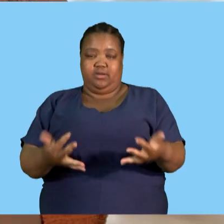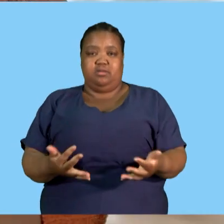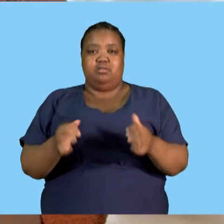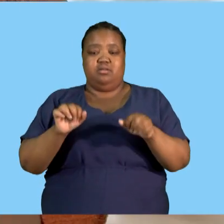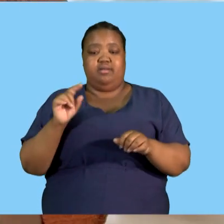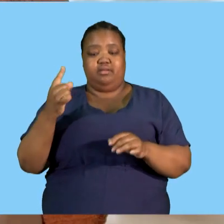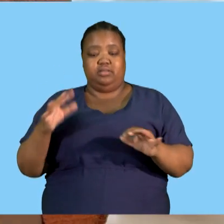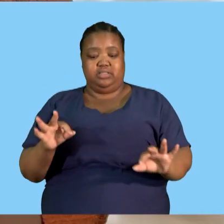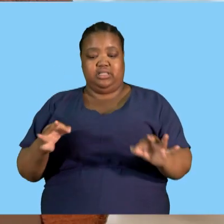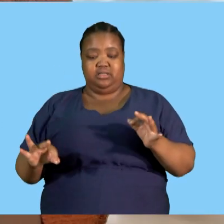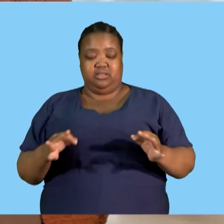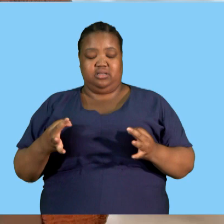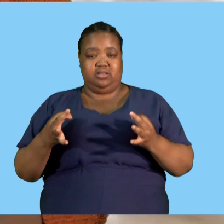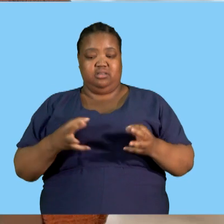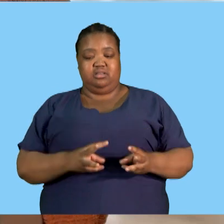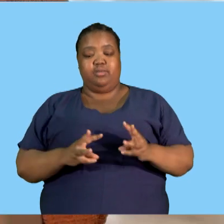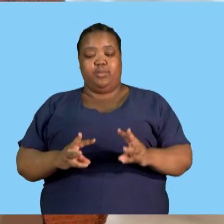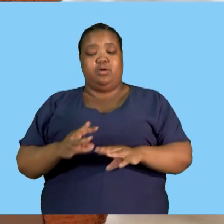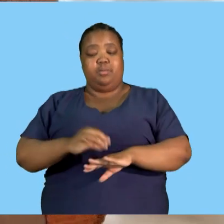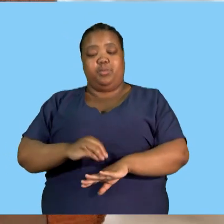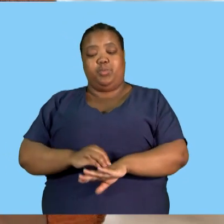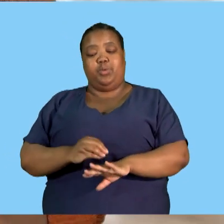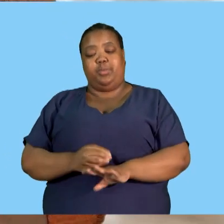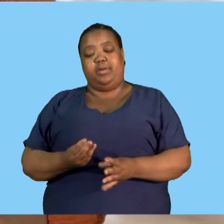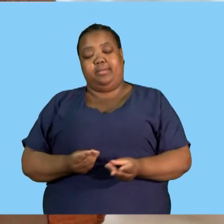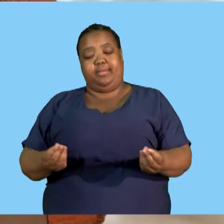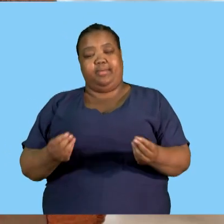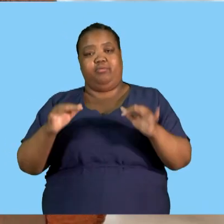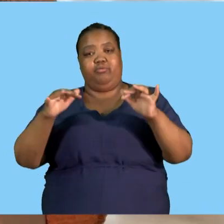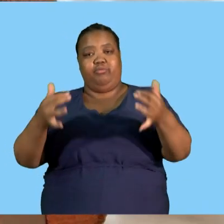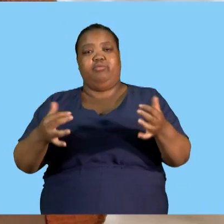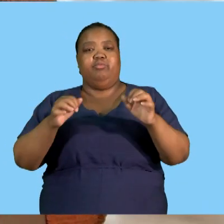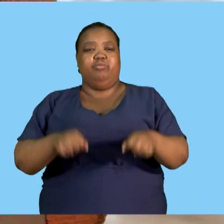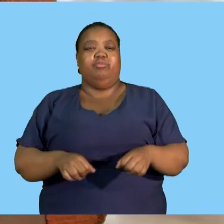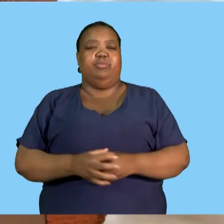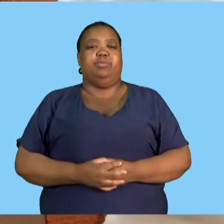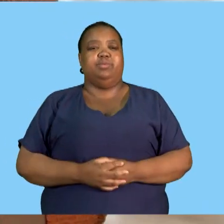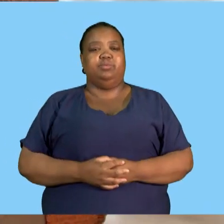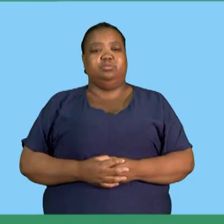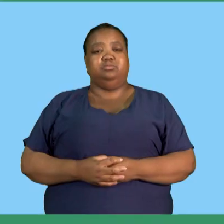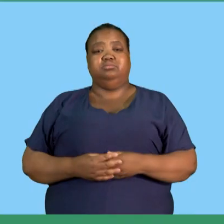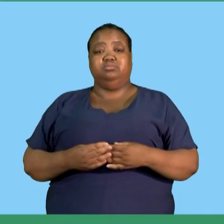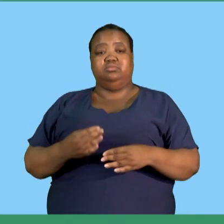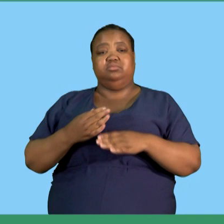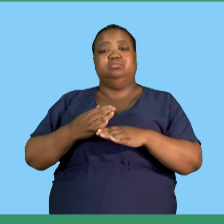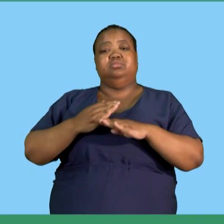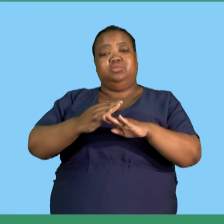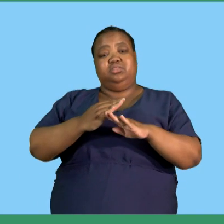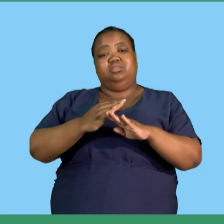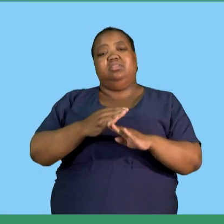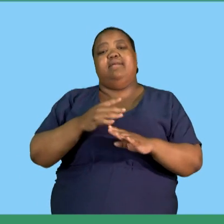field analysis as a technique for problem solving. Whereas restraining forces, these